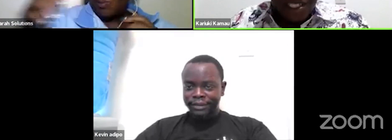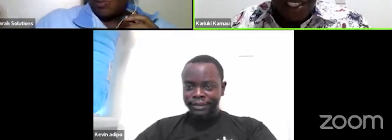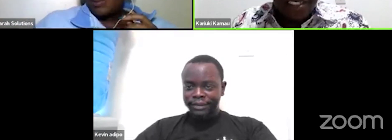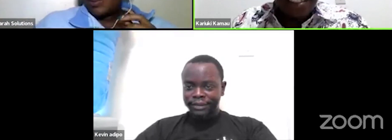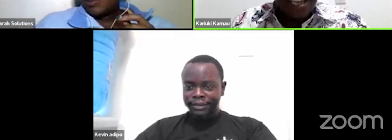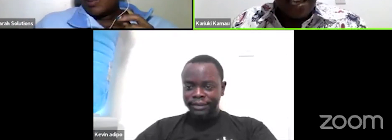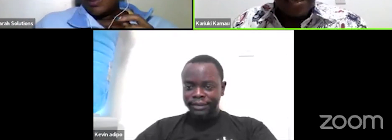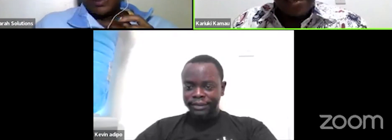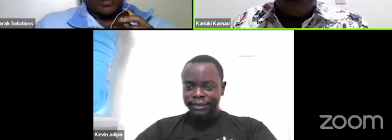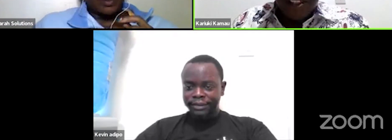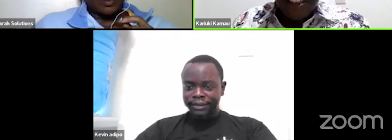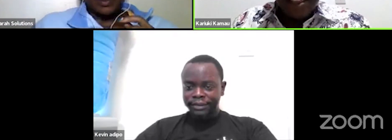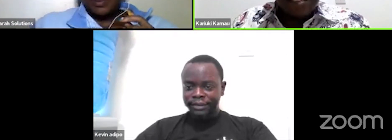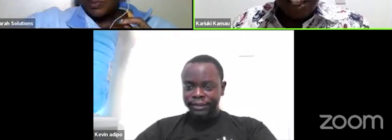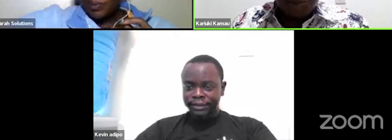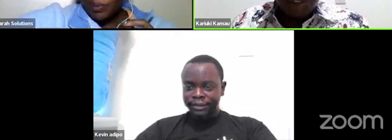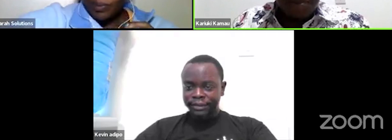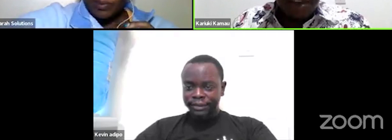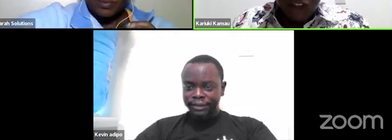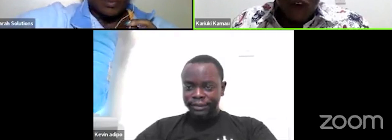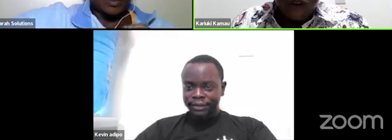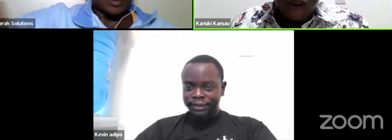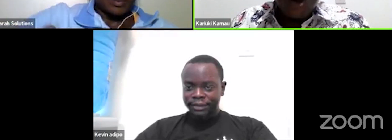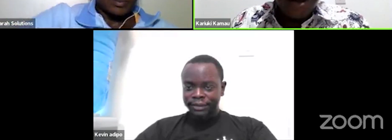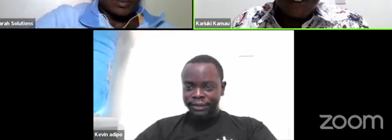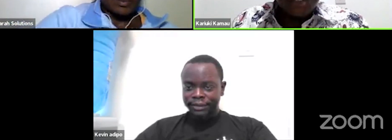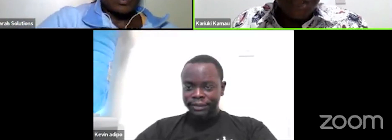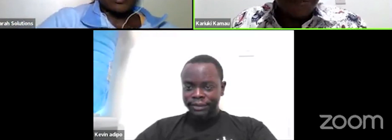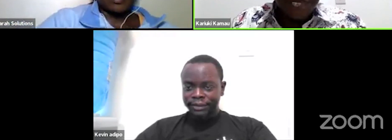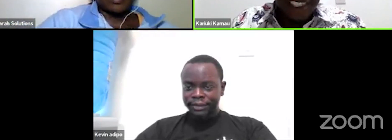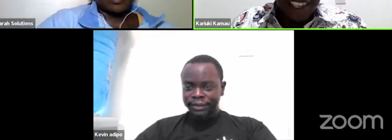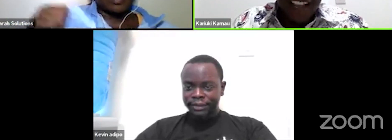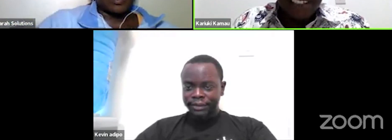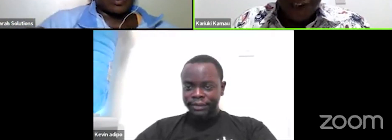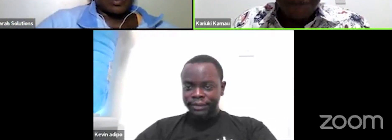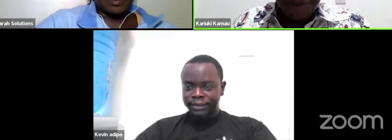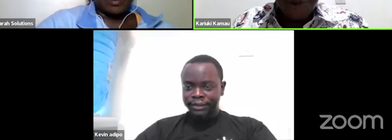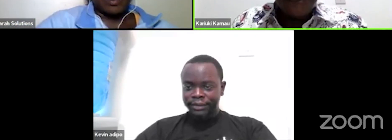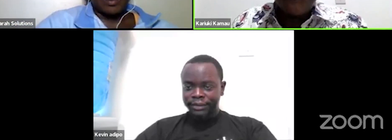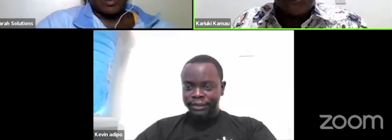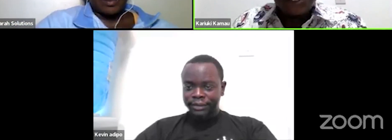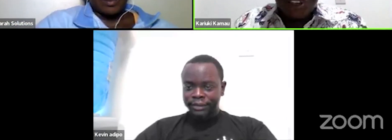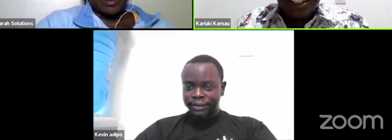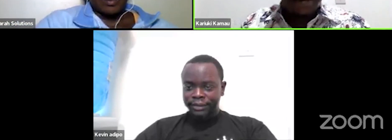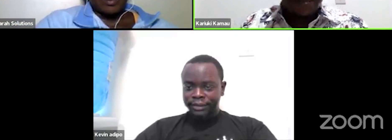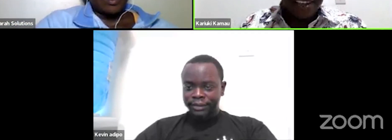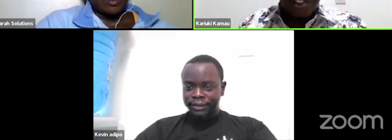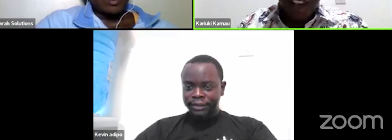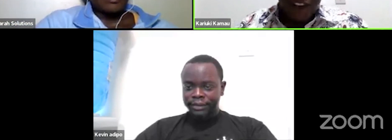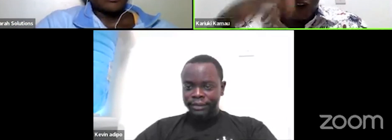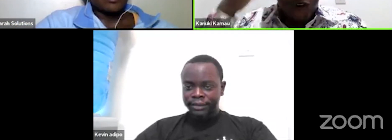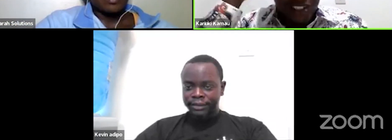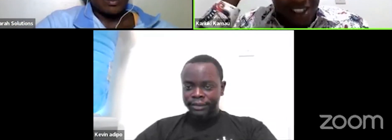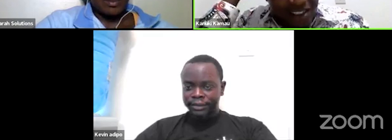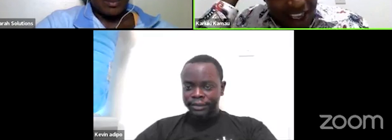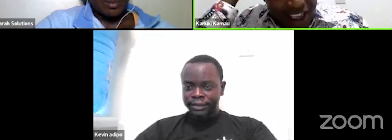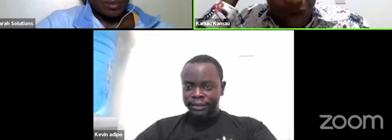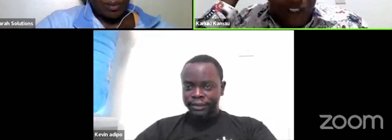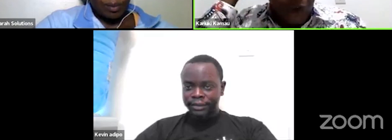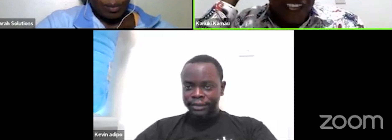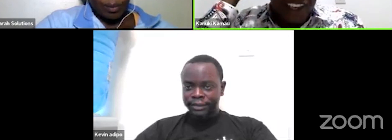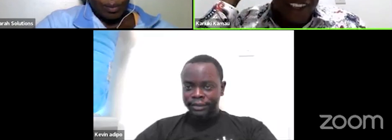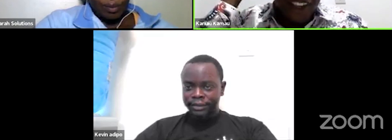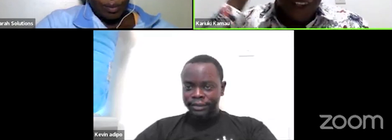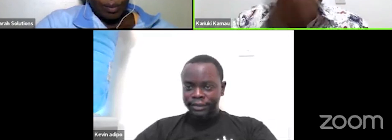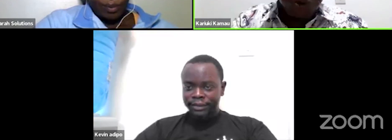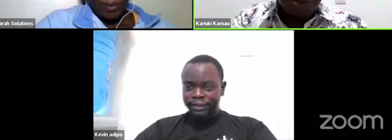Thank you very much, Gilles. One thing is exposing myself. You have to keep reading. I tell people, if you don't upgrade your head office, this is the head